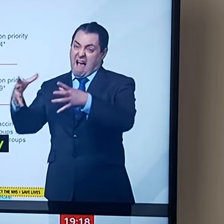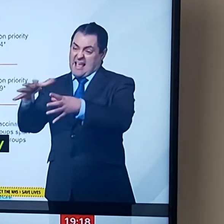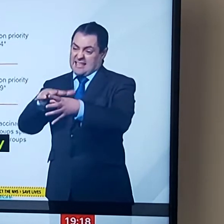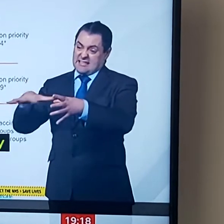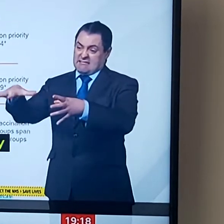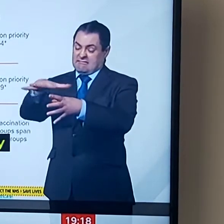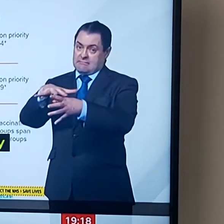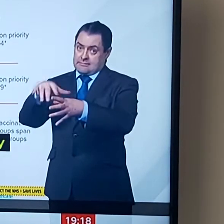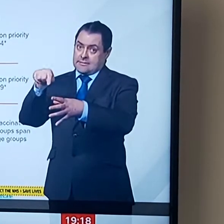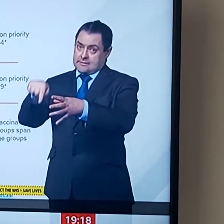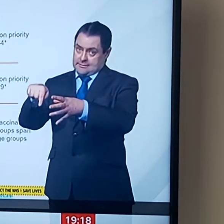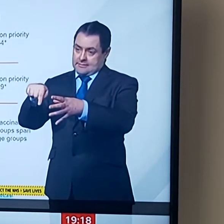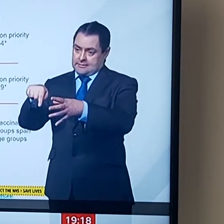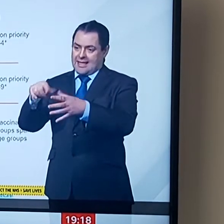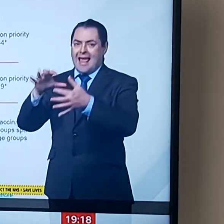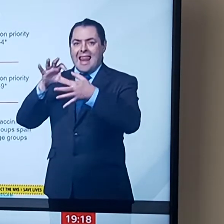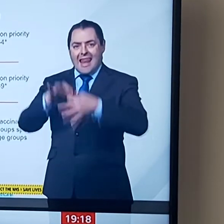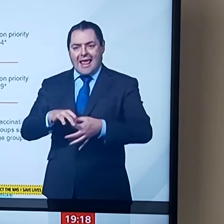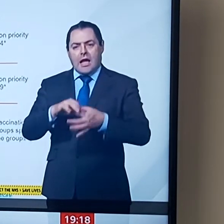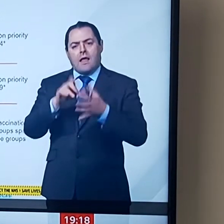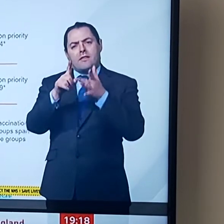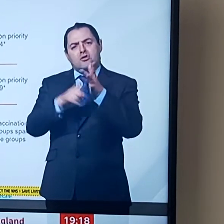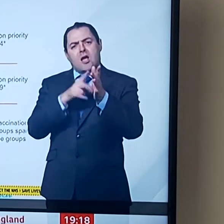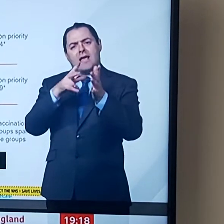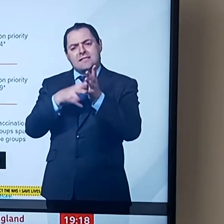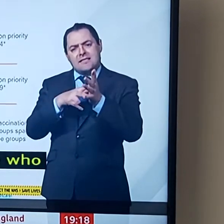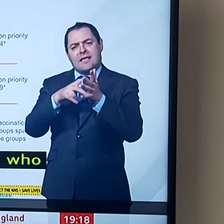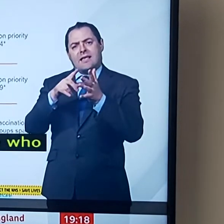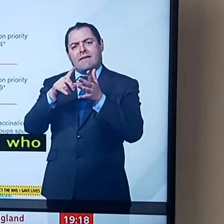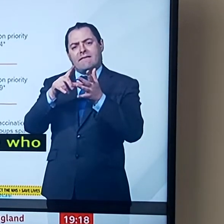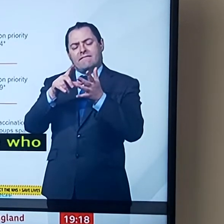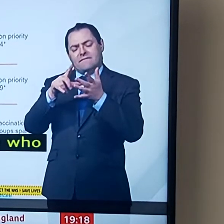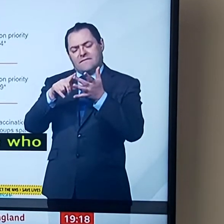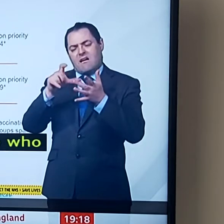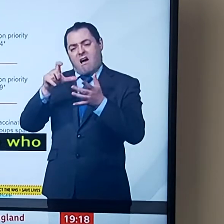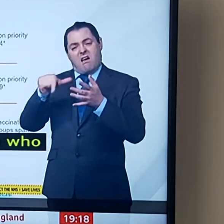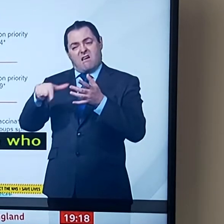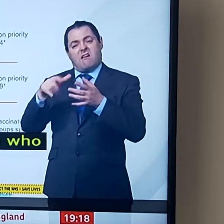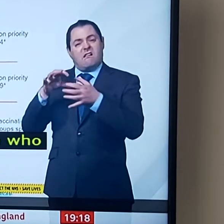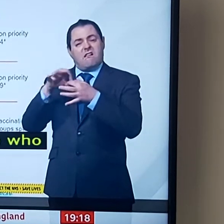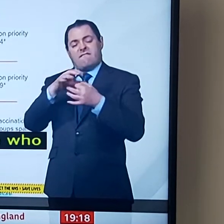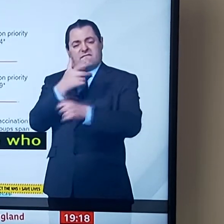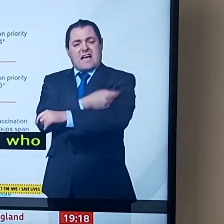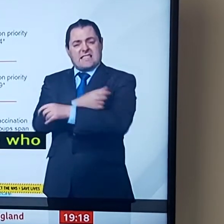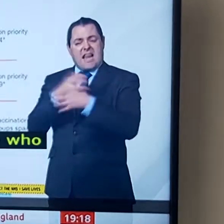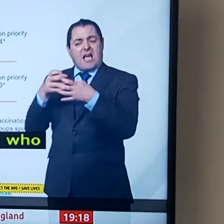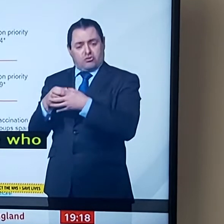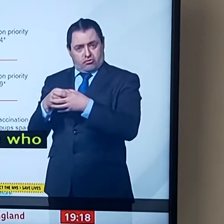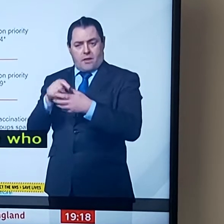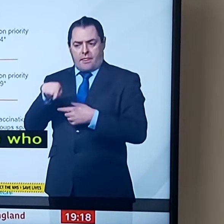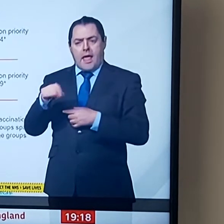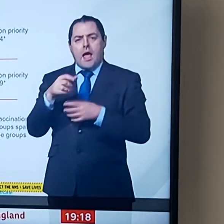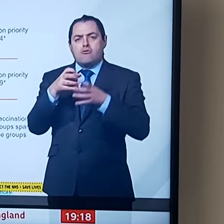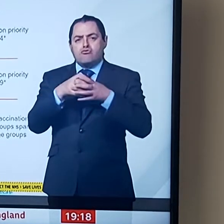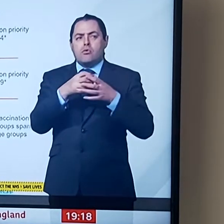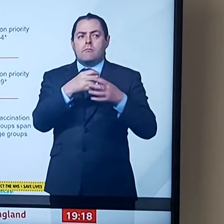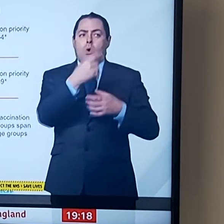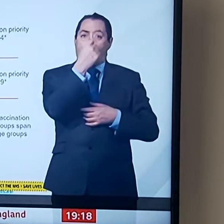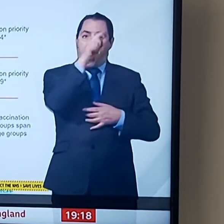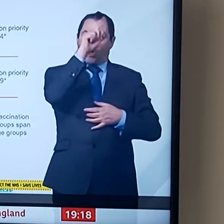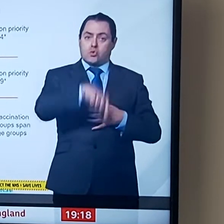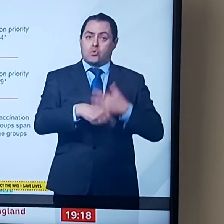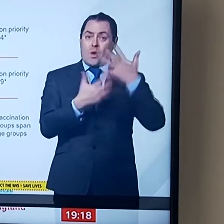are in the groups, the JCVI, Joint Commission on Vaccination and Immunisation groups, 1 to 9. And they're in the